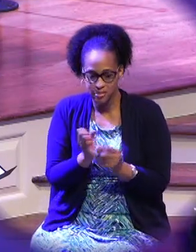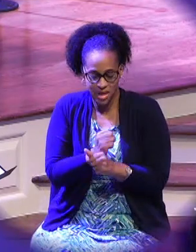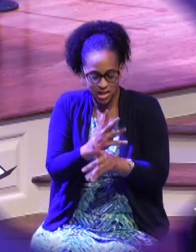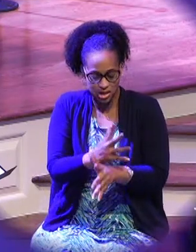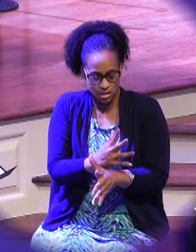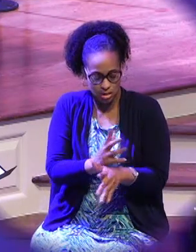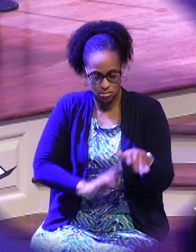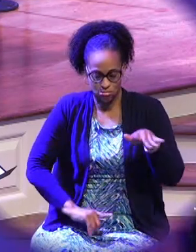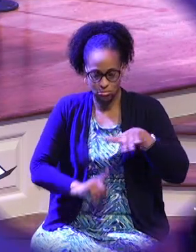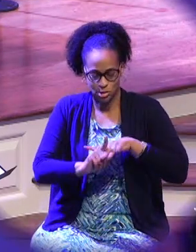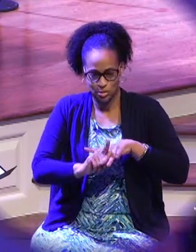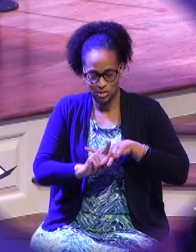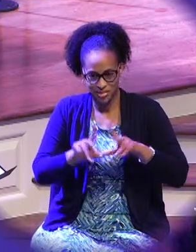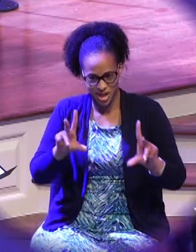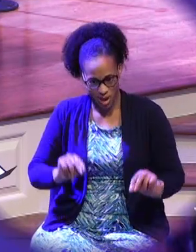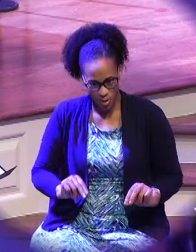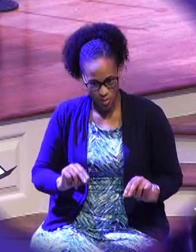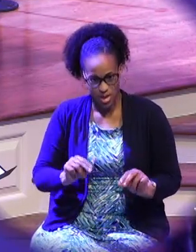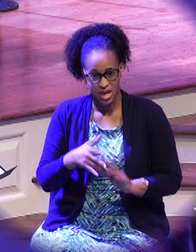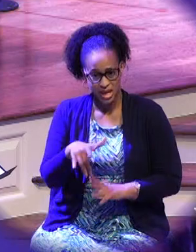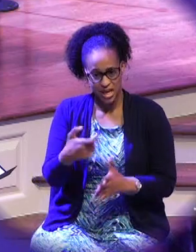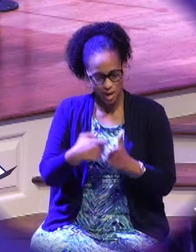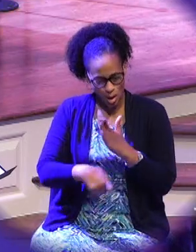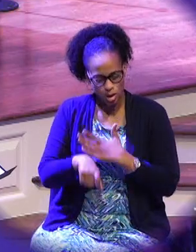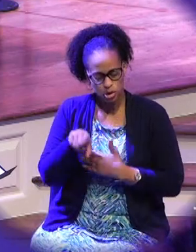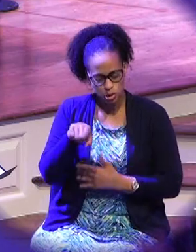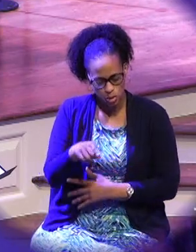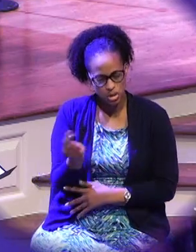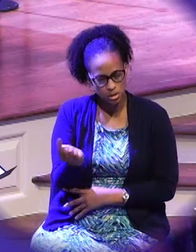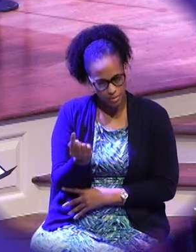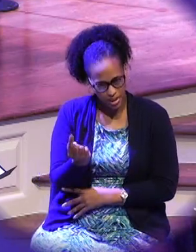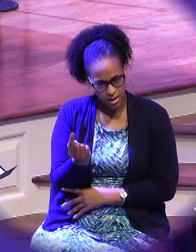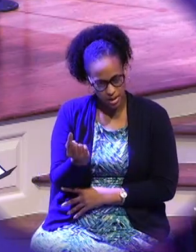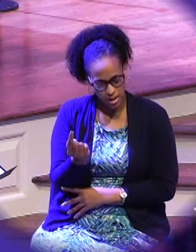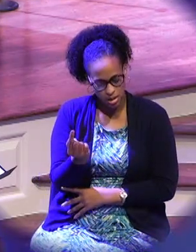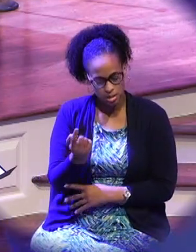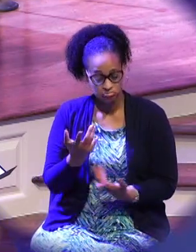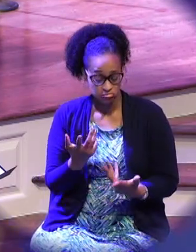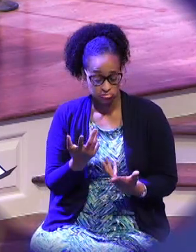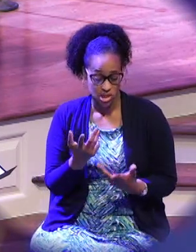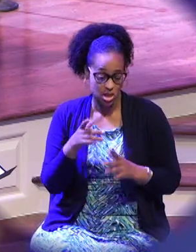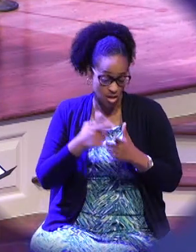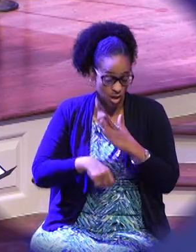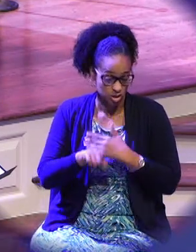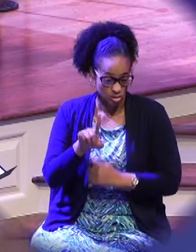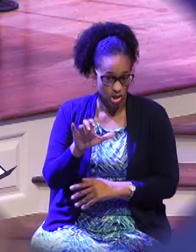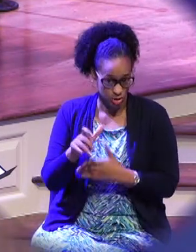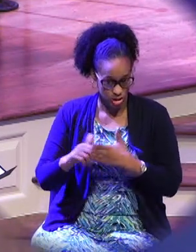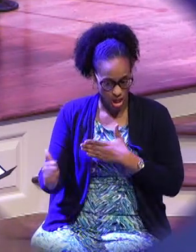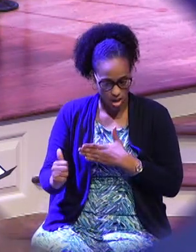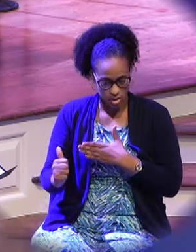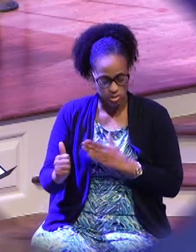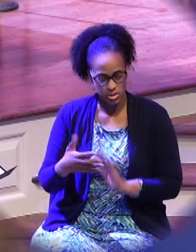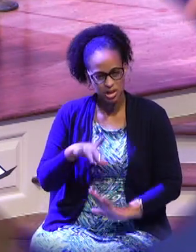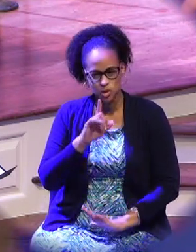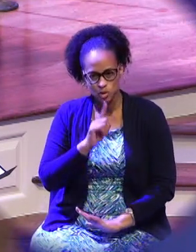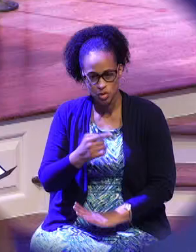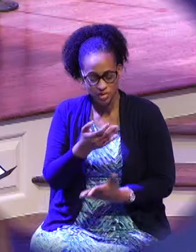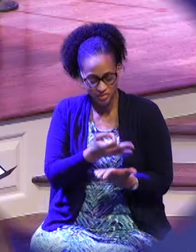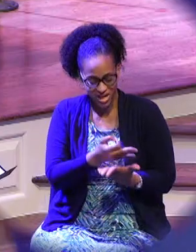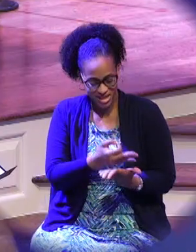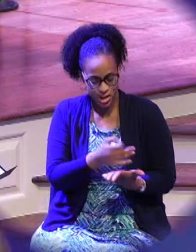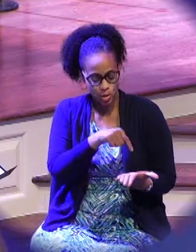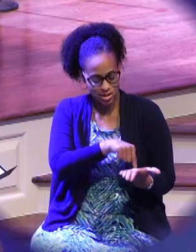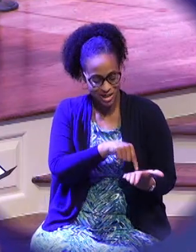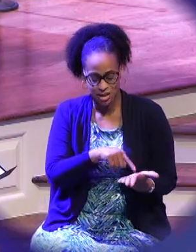your pocket, does it? No, it cost you something. Namely, it cost you the $100. And what is true for financial